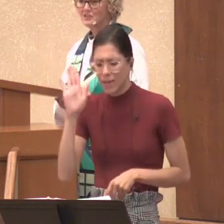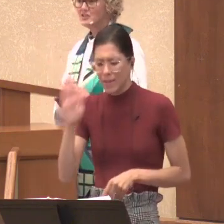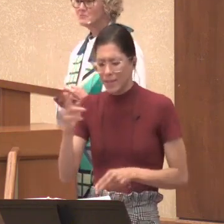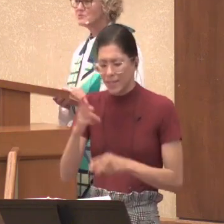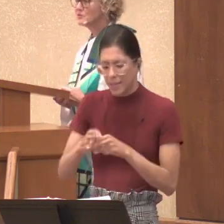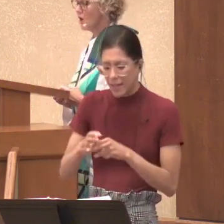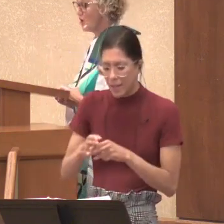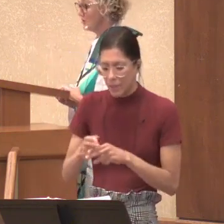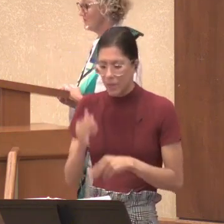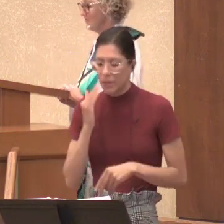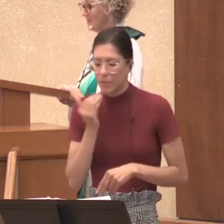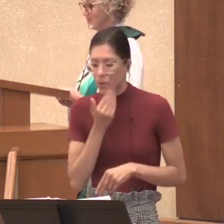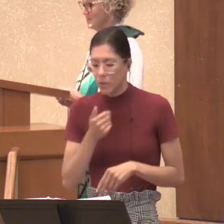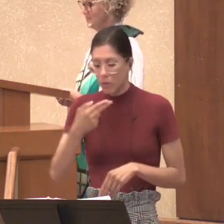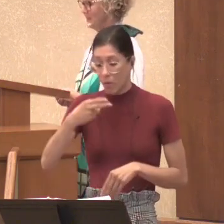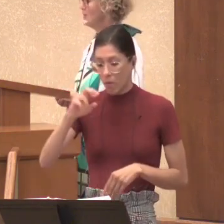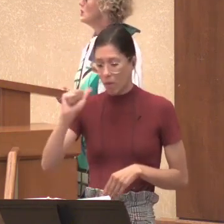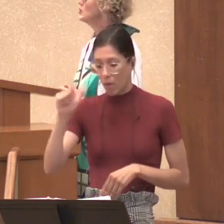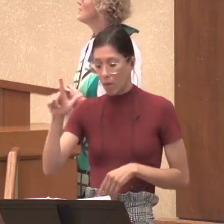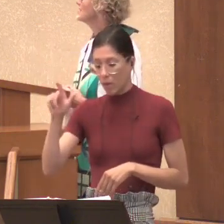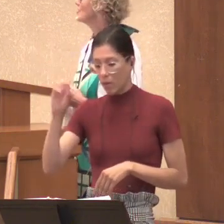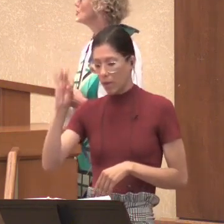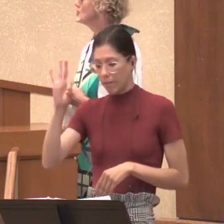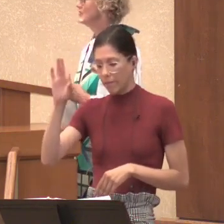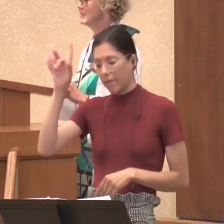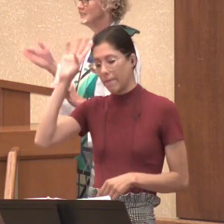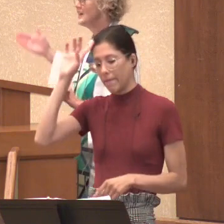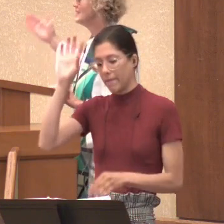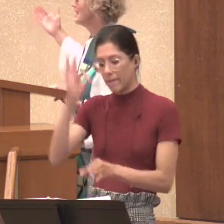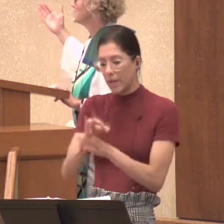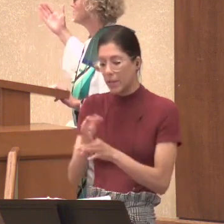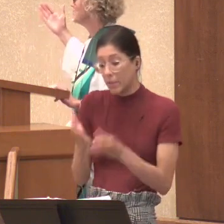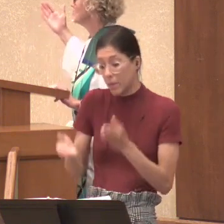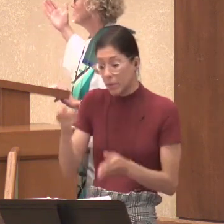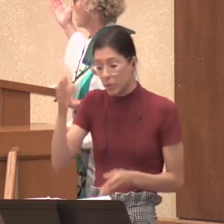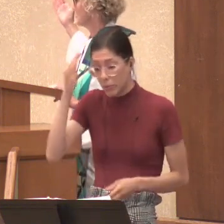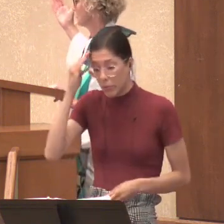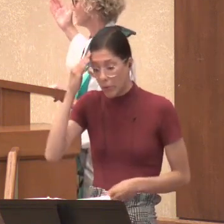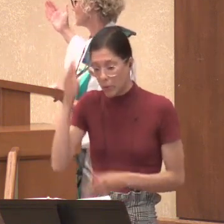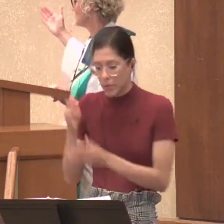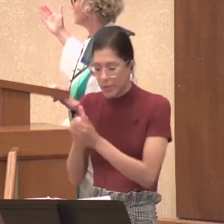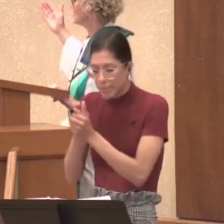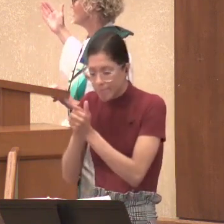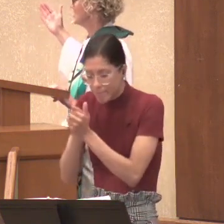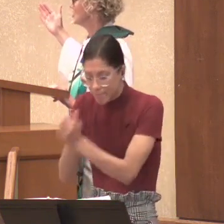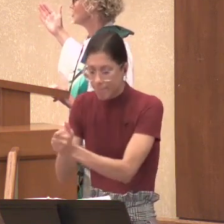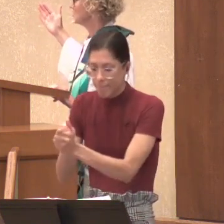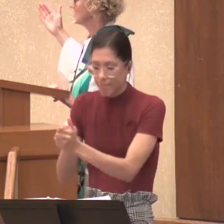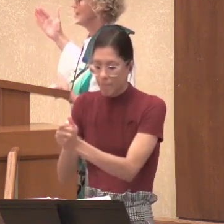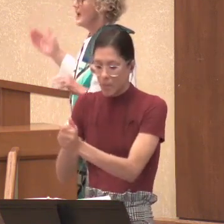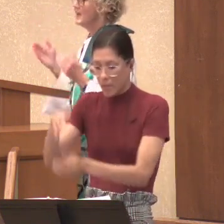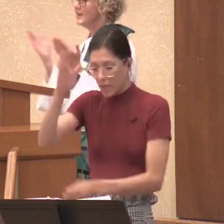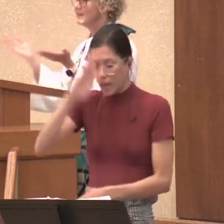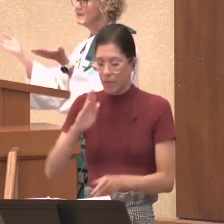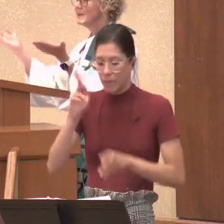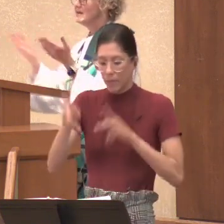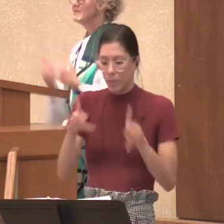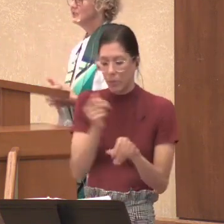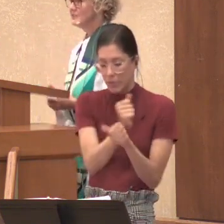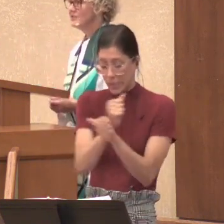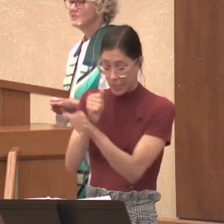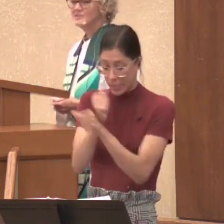mentioned in the Hebrews Hall of Faith. You might have heard that he led God's people out of slavery in Egypt and that